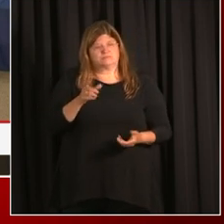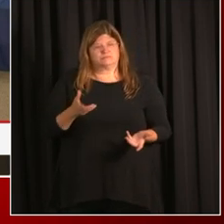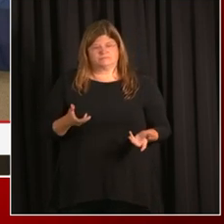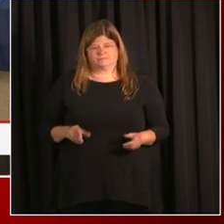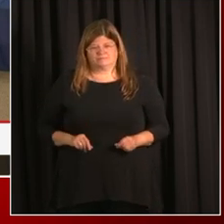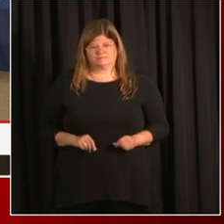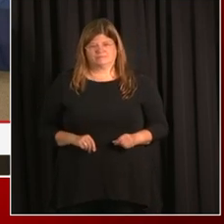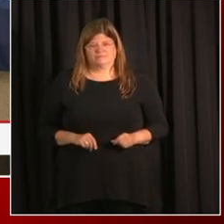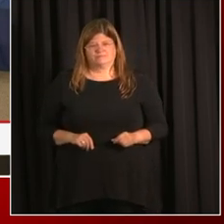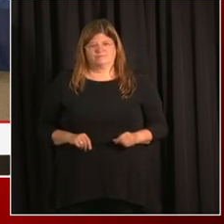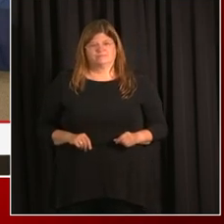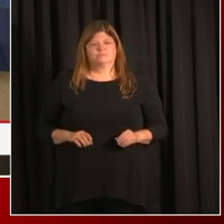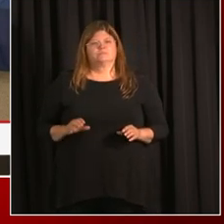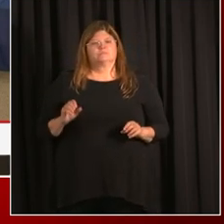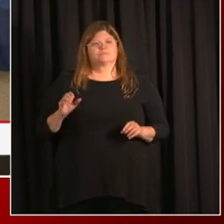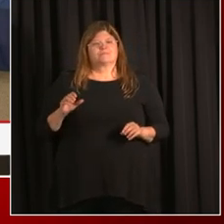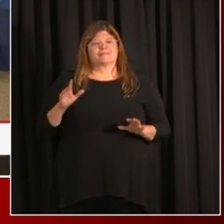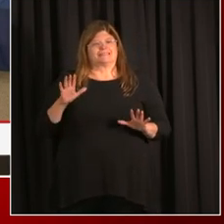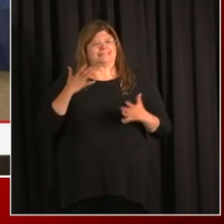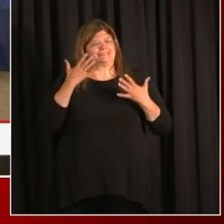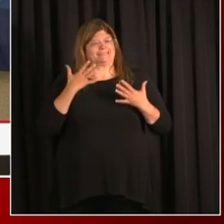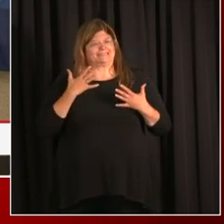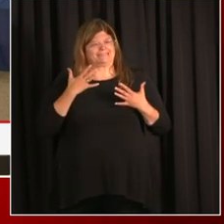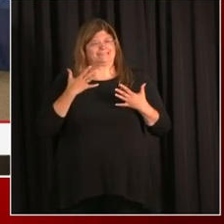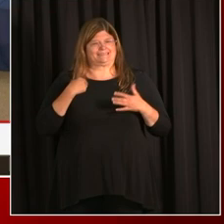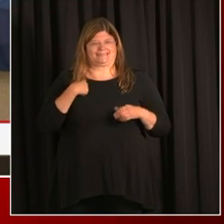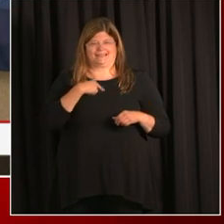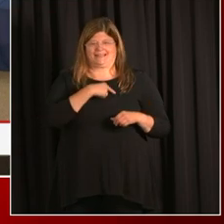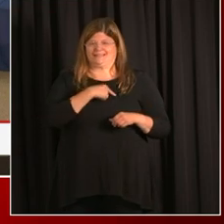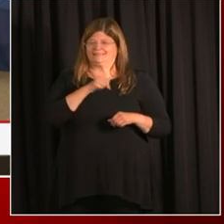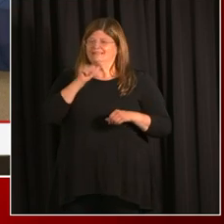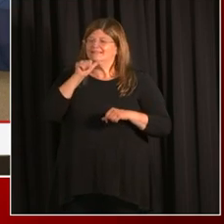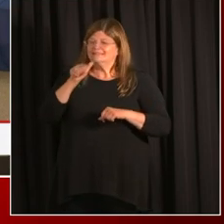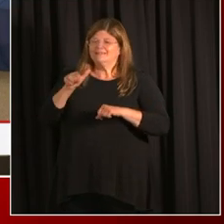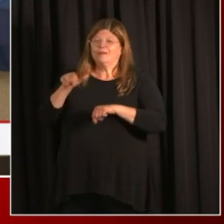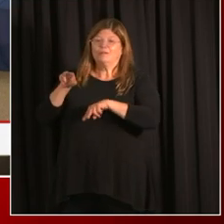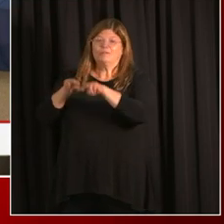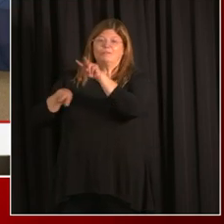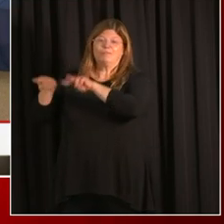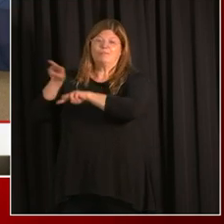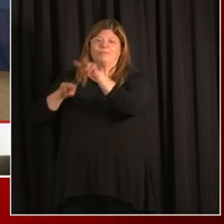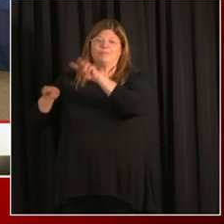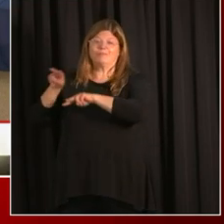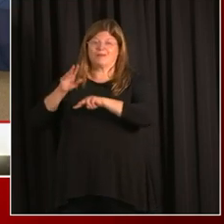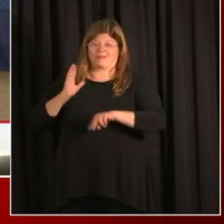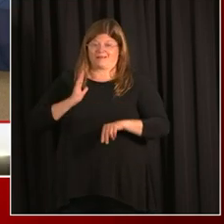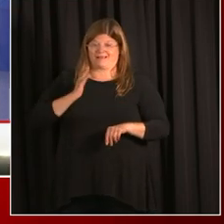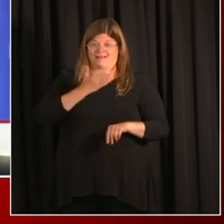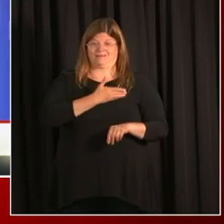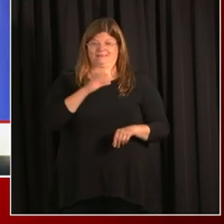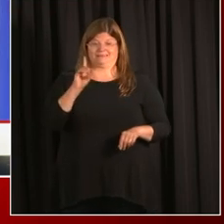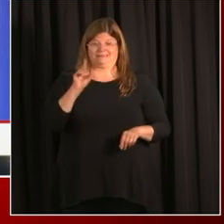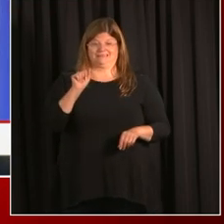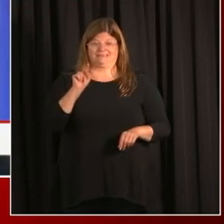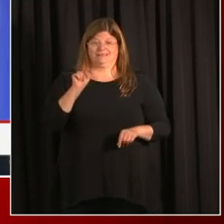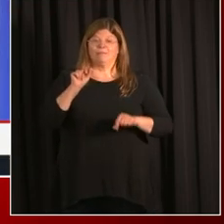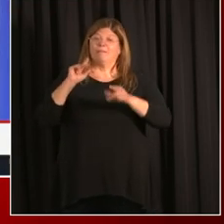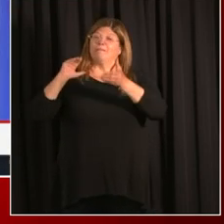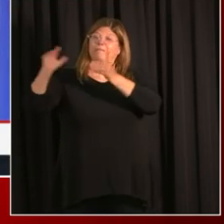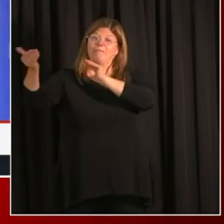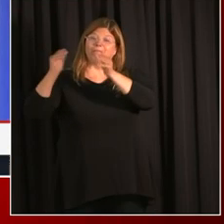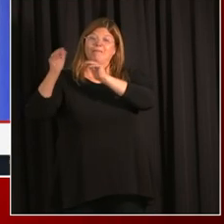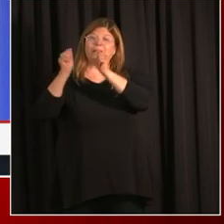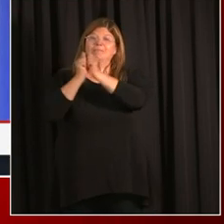in the district. So unfortunately, we haven't been able to observe similar trends in our data yet. Many of our cases are